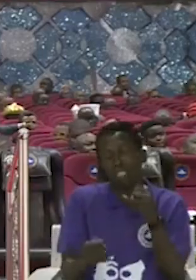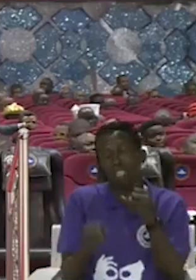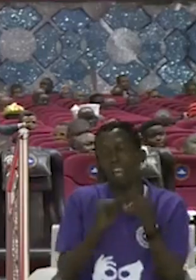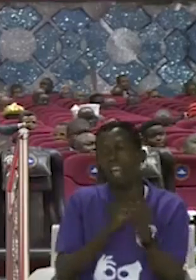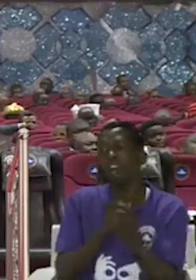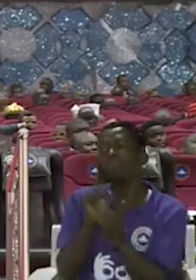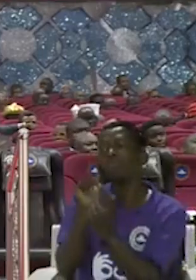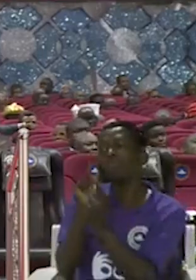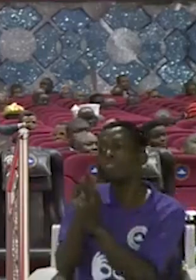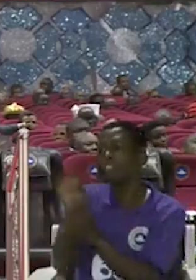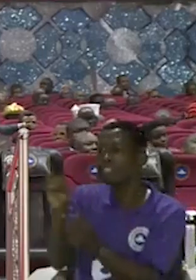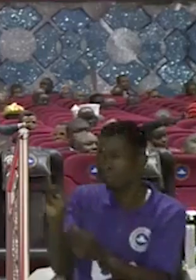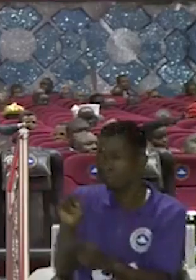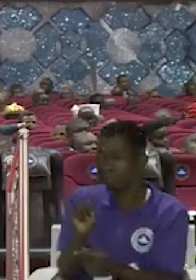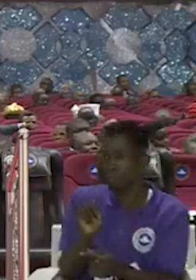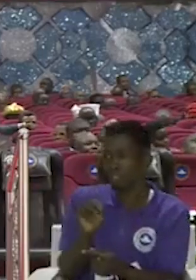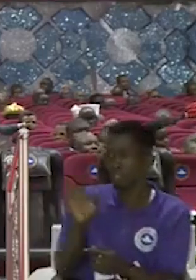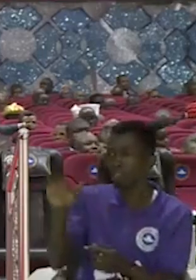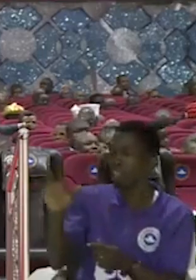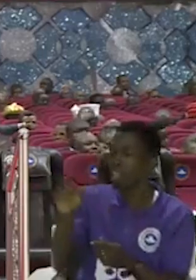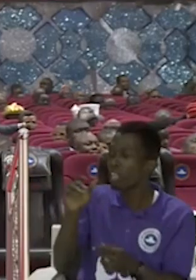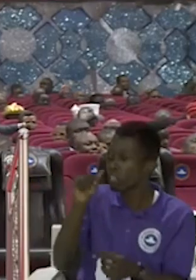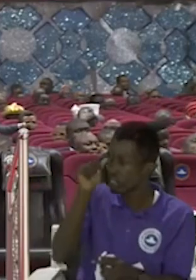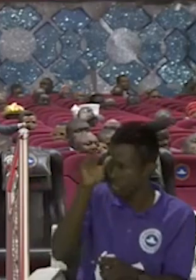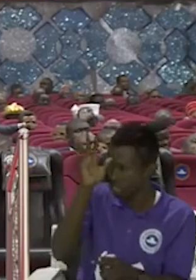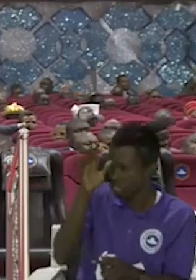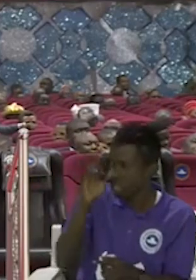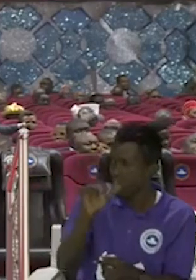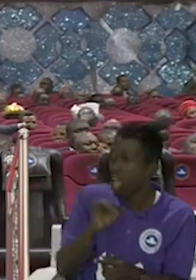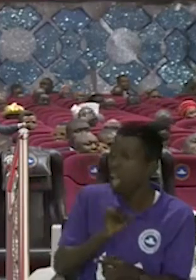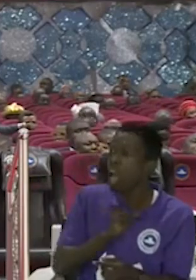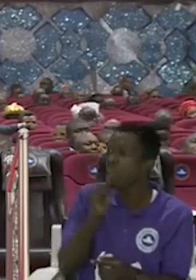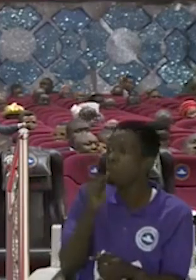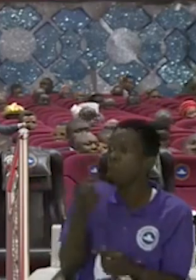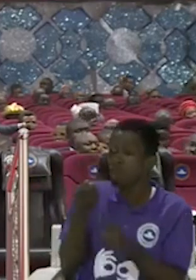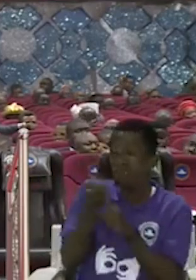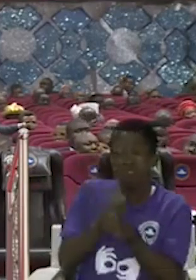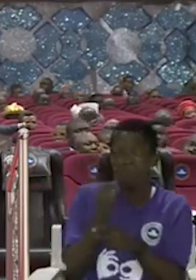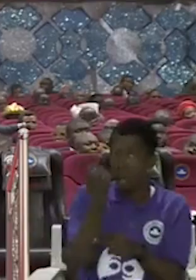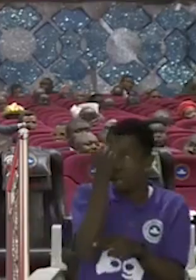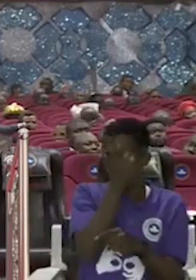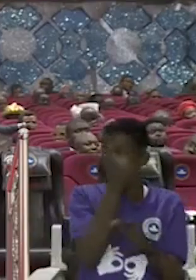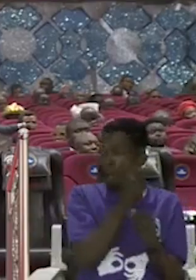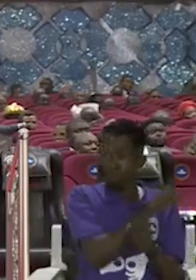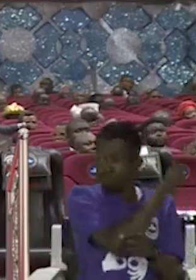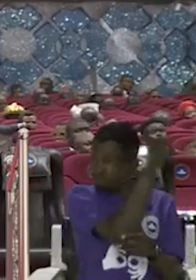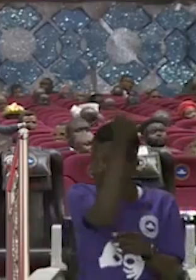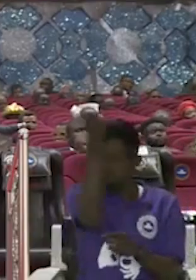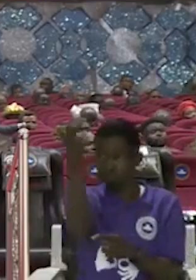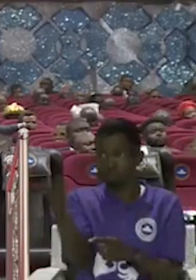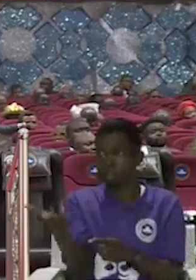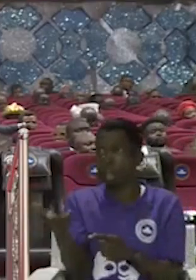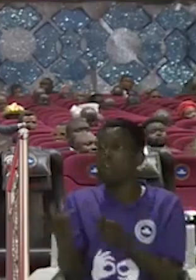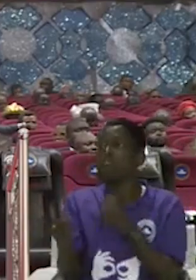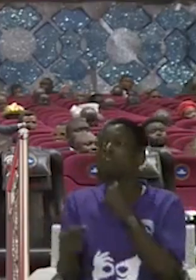Sir, please, I am from Africa. I came all the way from Africa. Tell me your